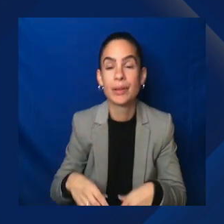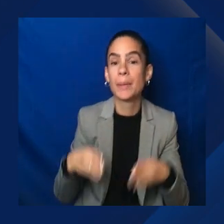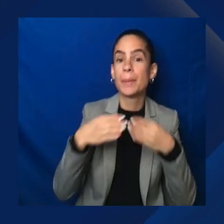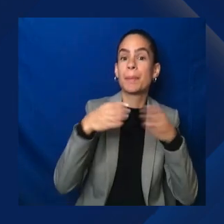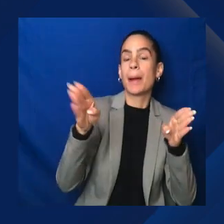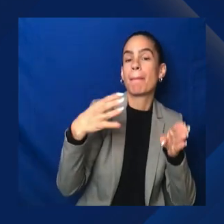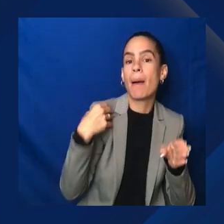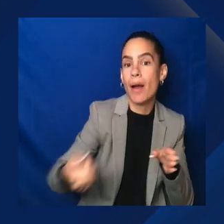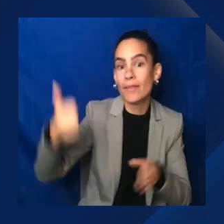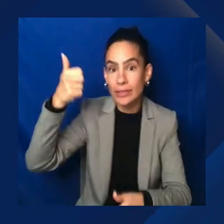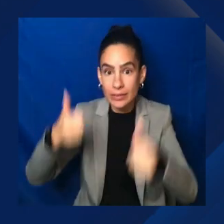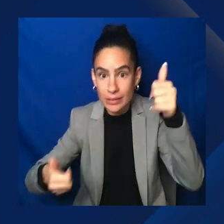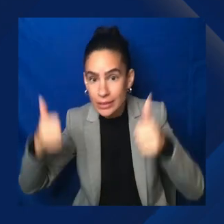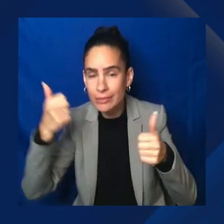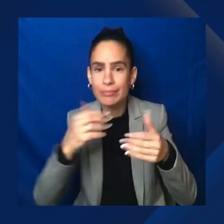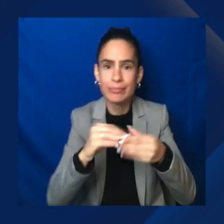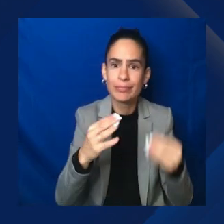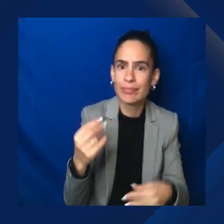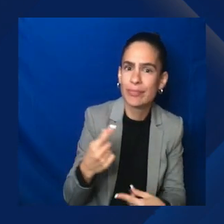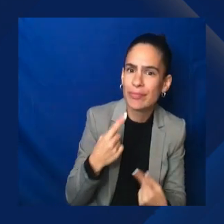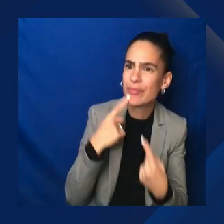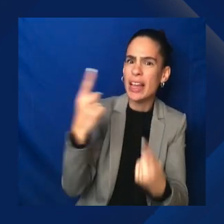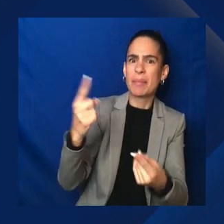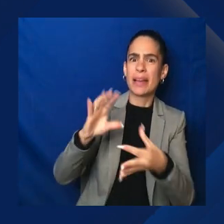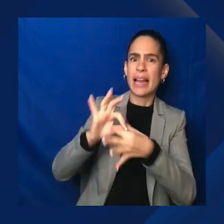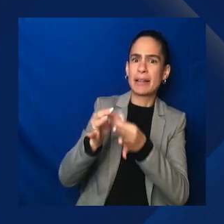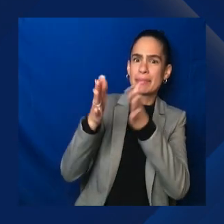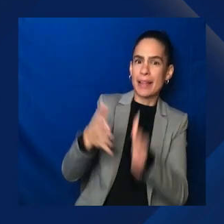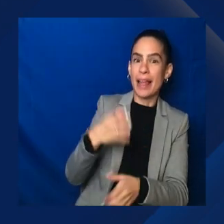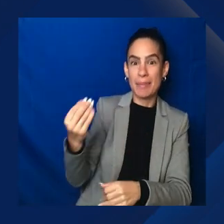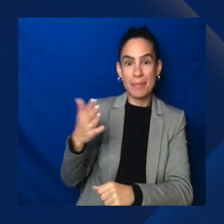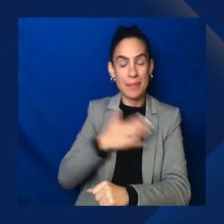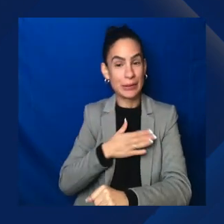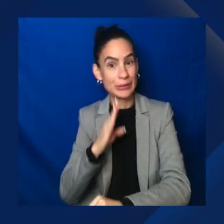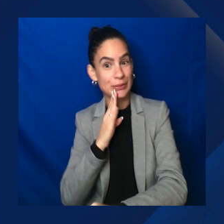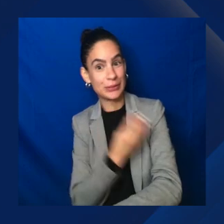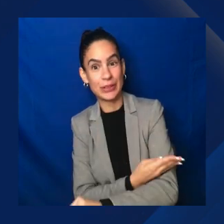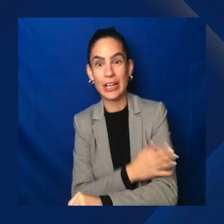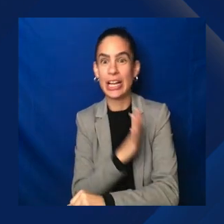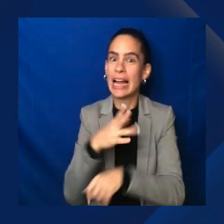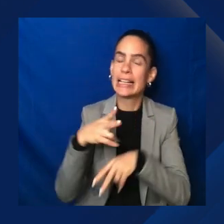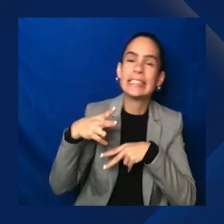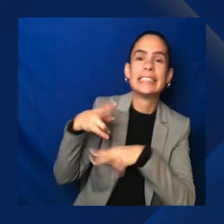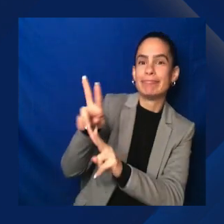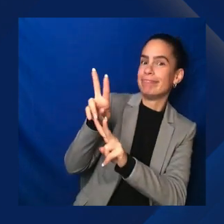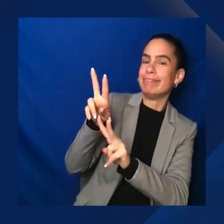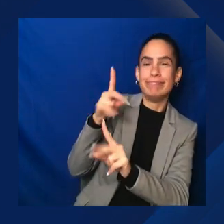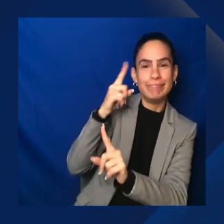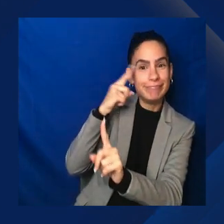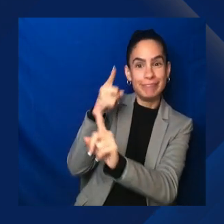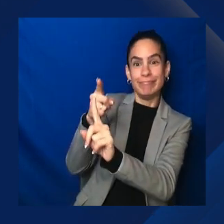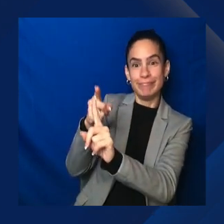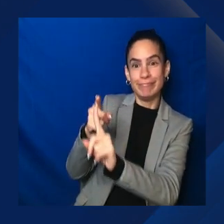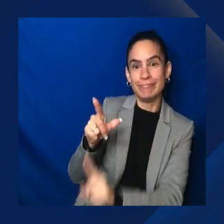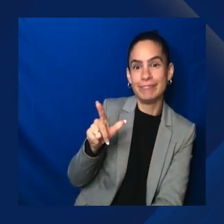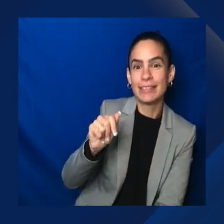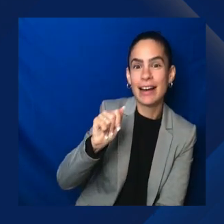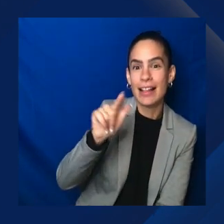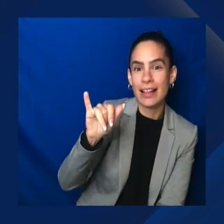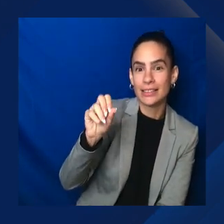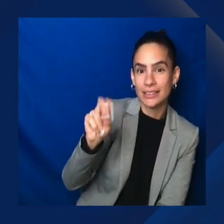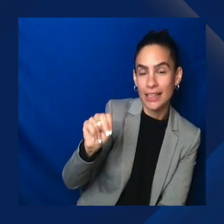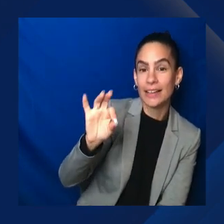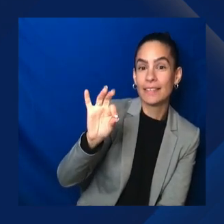my daughter's personal heroes, Allyson Felix. We've listened to heartbreaking stories of Americans from